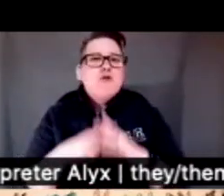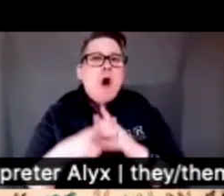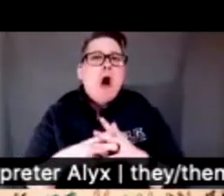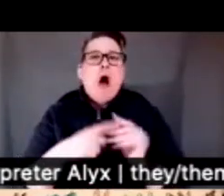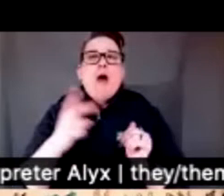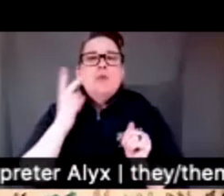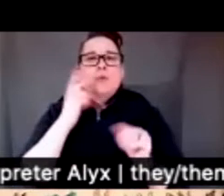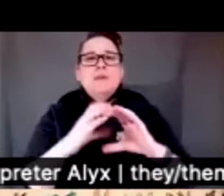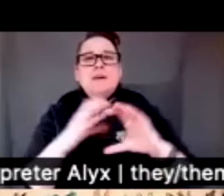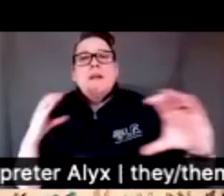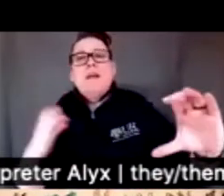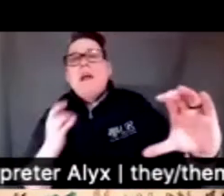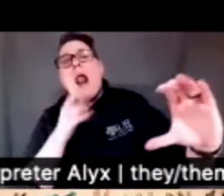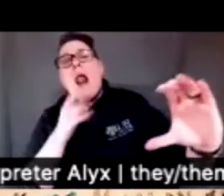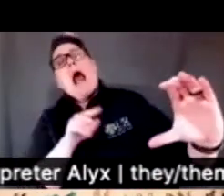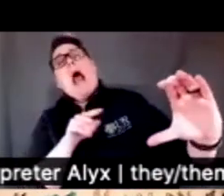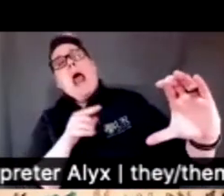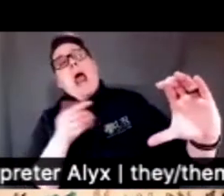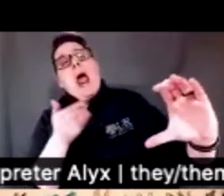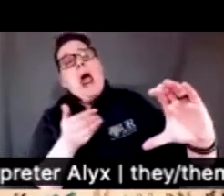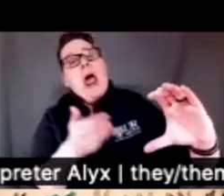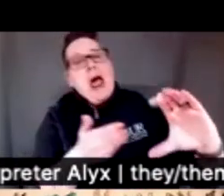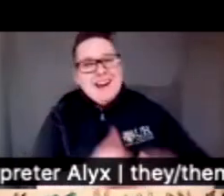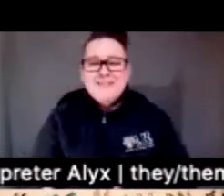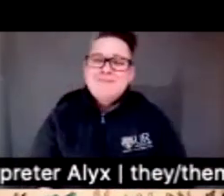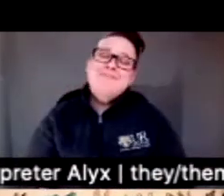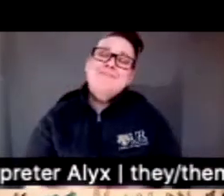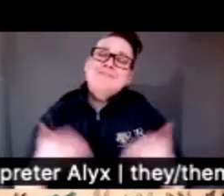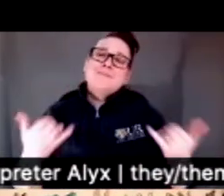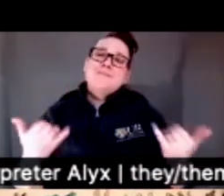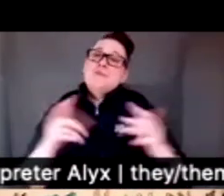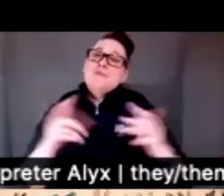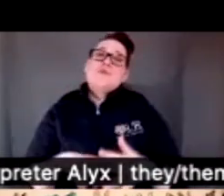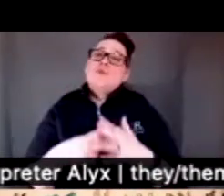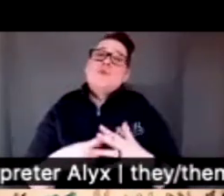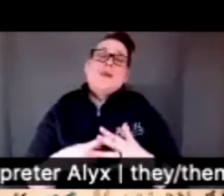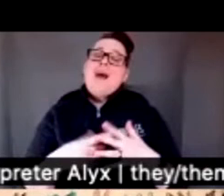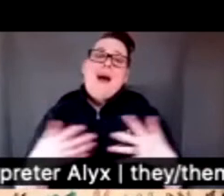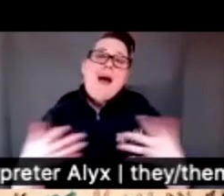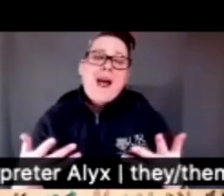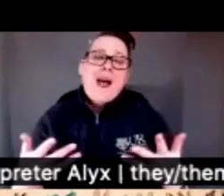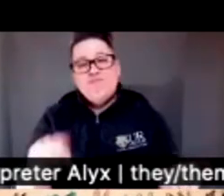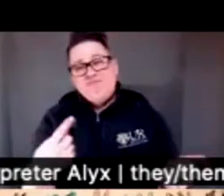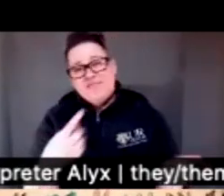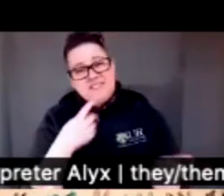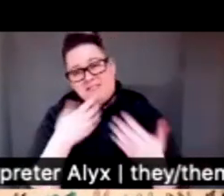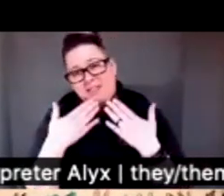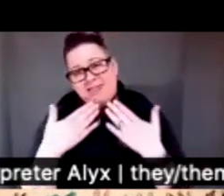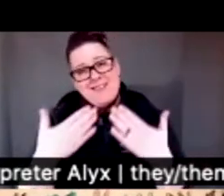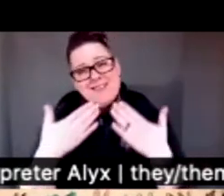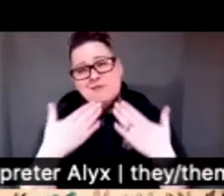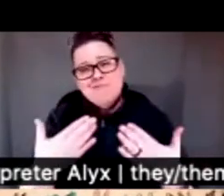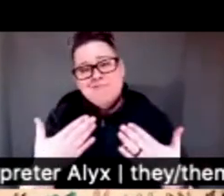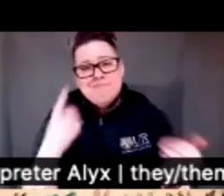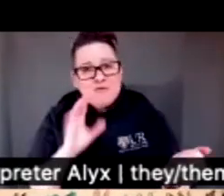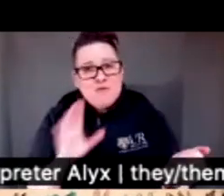end of the tunnel. And I just want to begin today by just expressing my gratitude for all